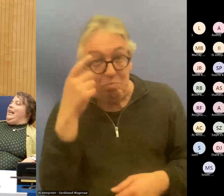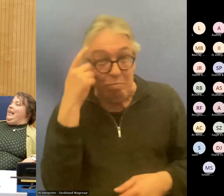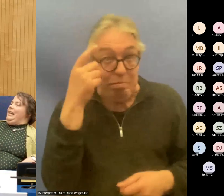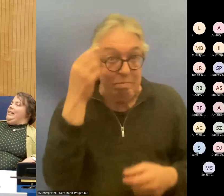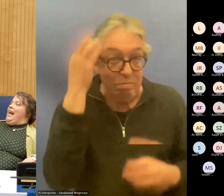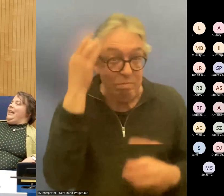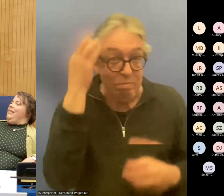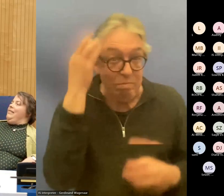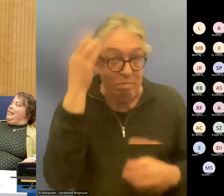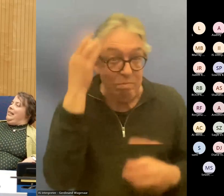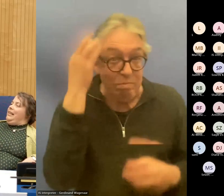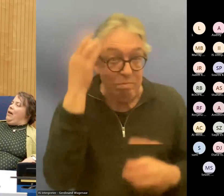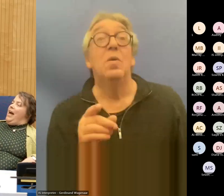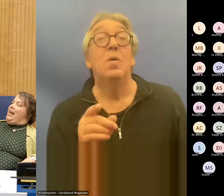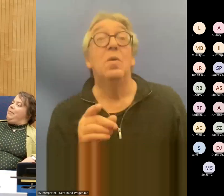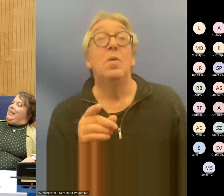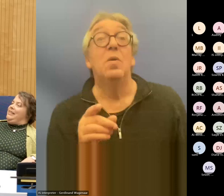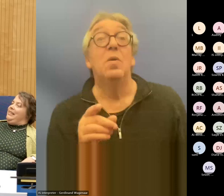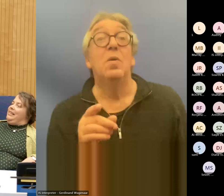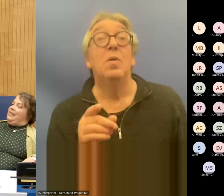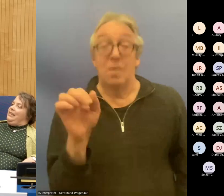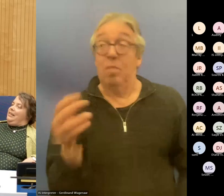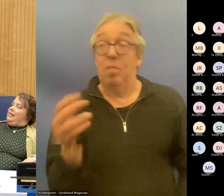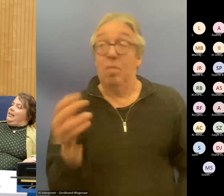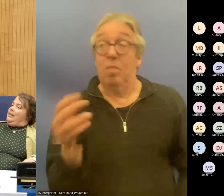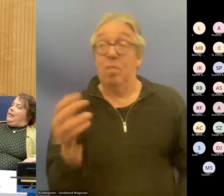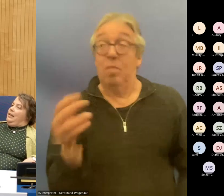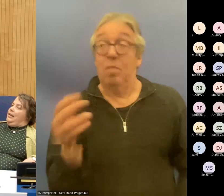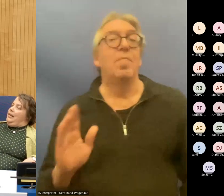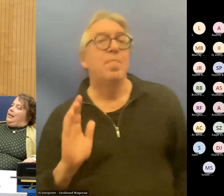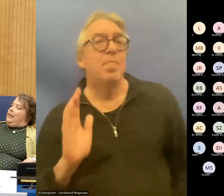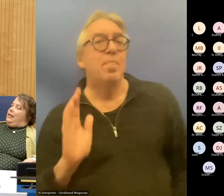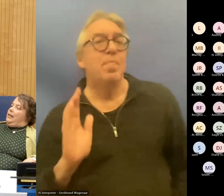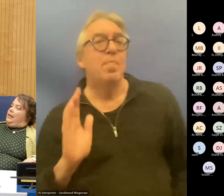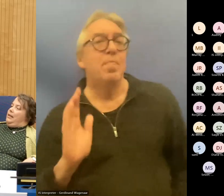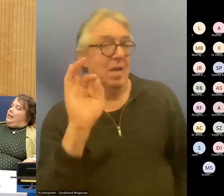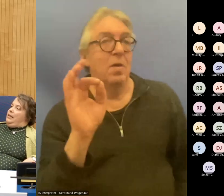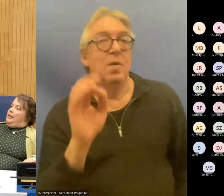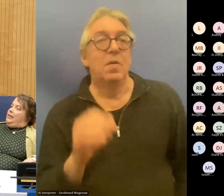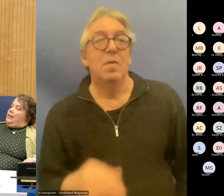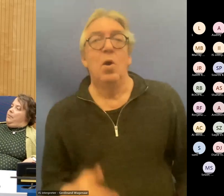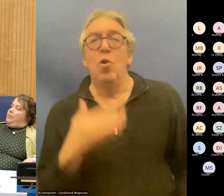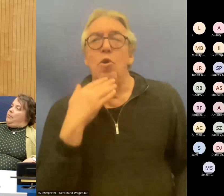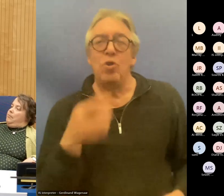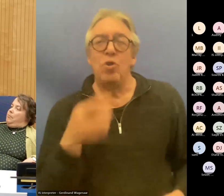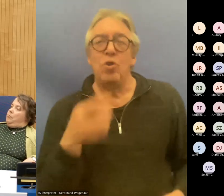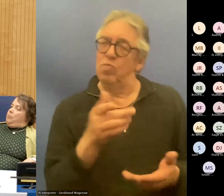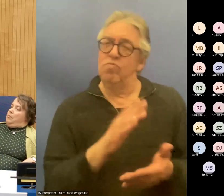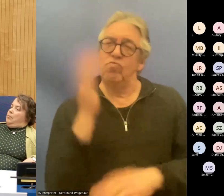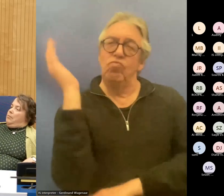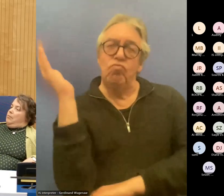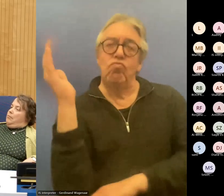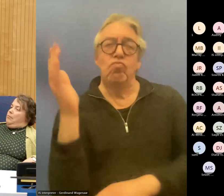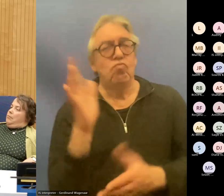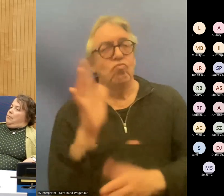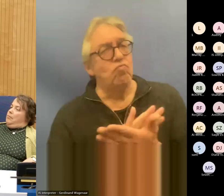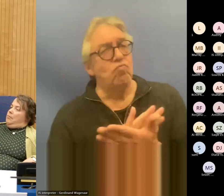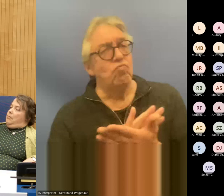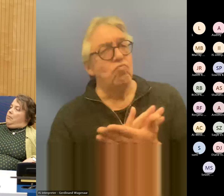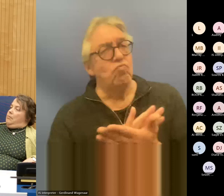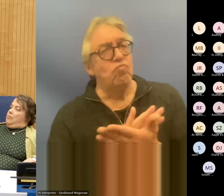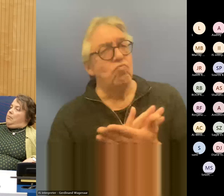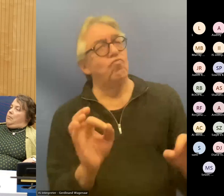Yeah, thank you. Go ahead, please. Yeah, thank you for the nice presentation. I really